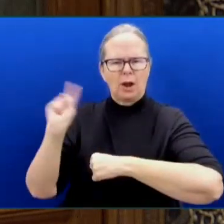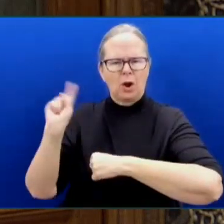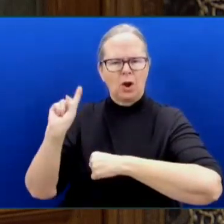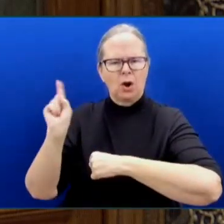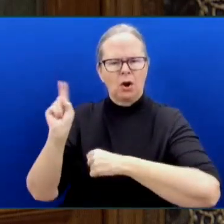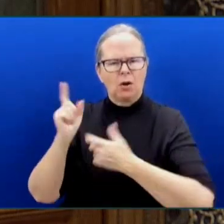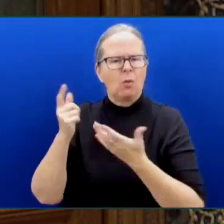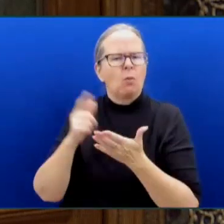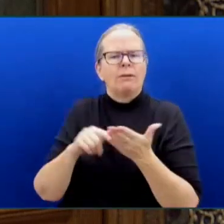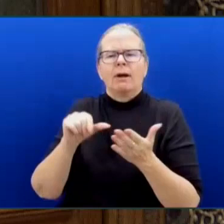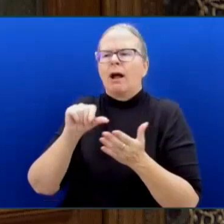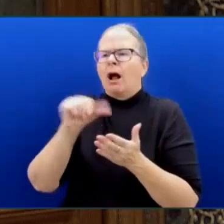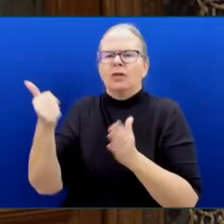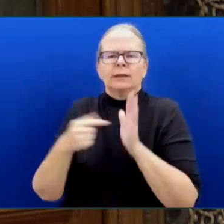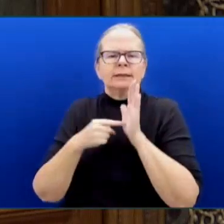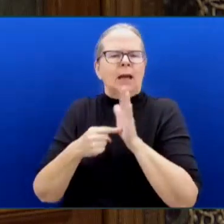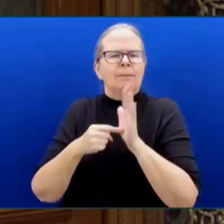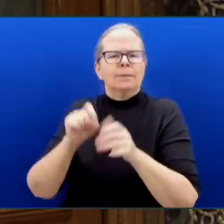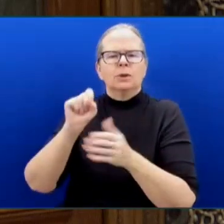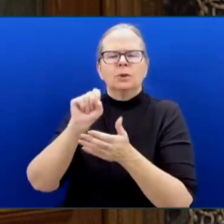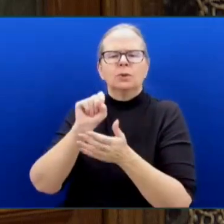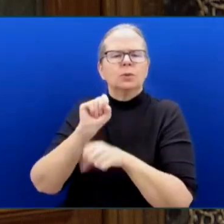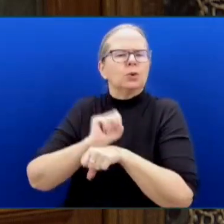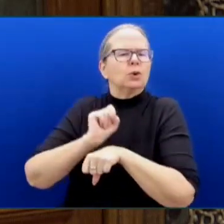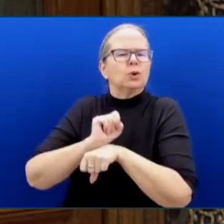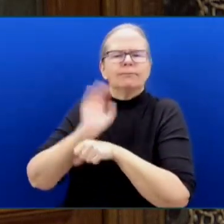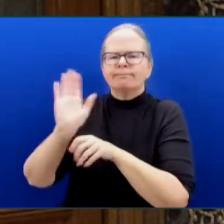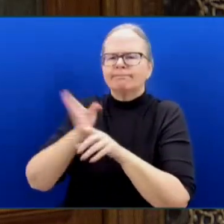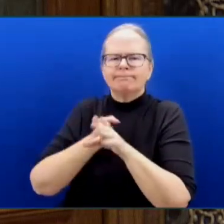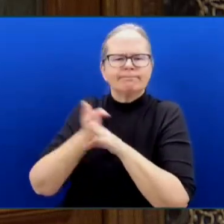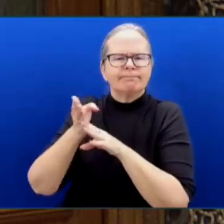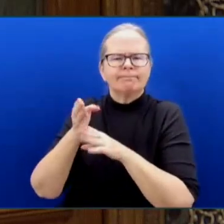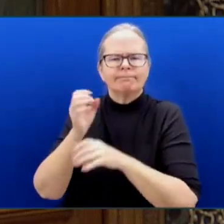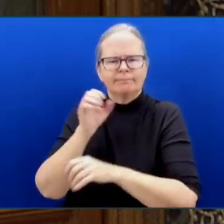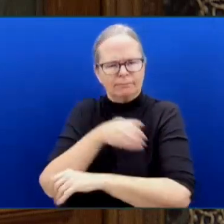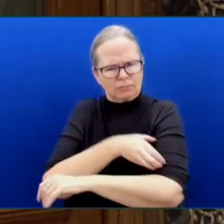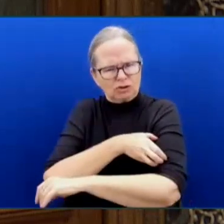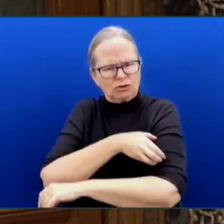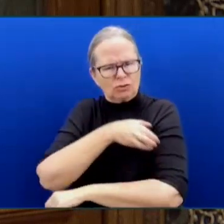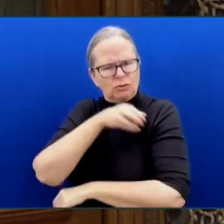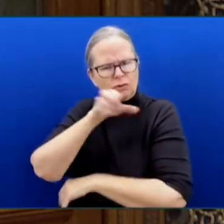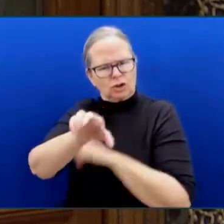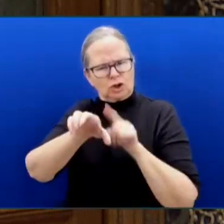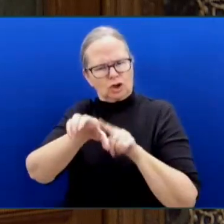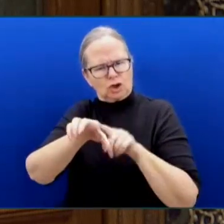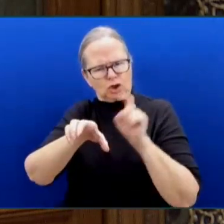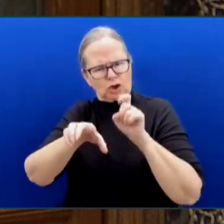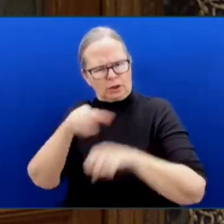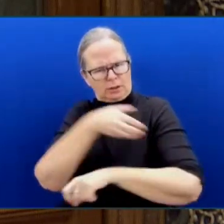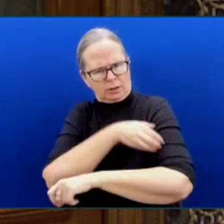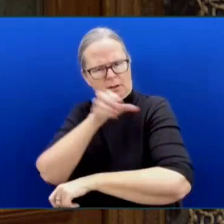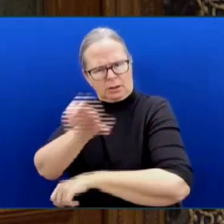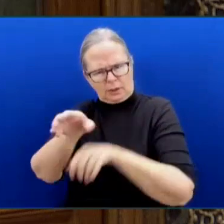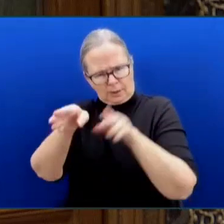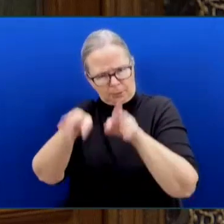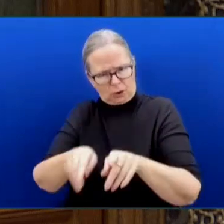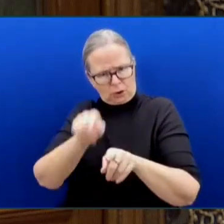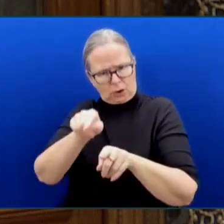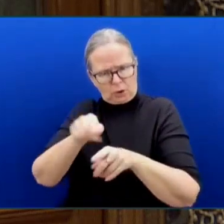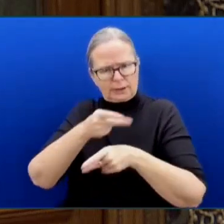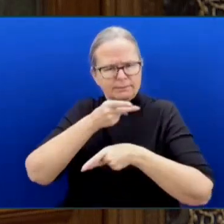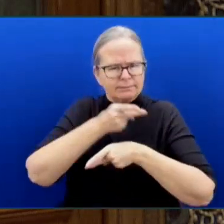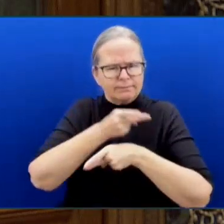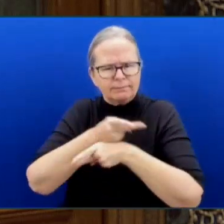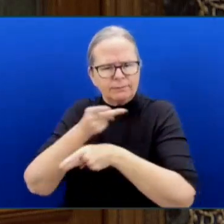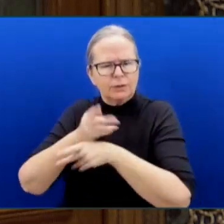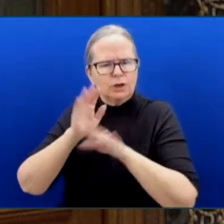we would put the care of our children, the care of our people, the care of our seniors without a regulated